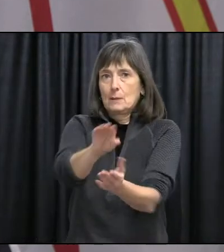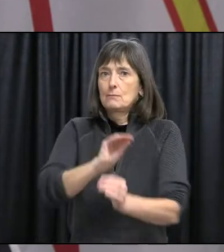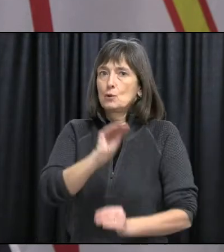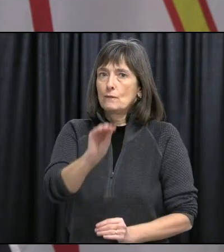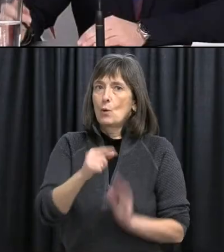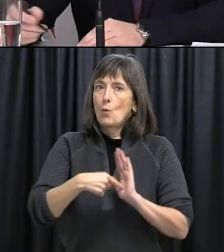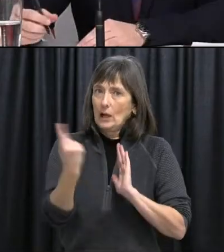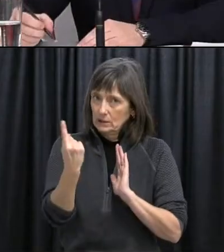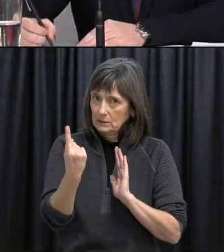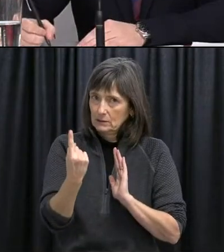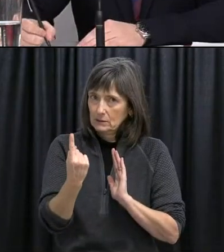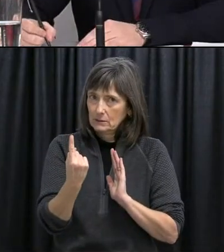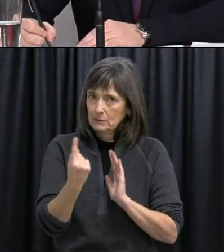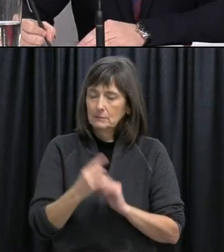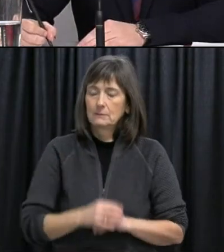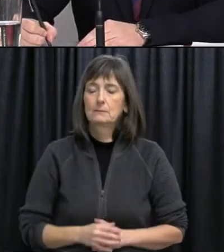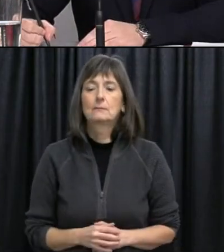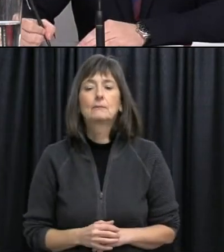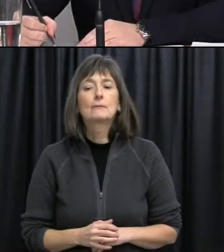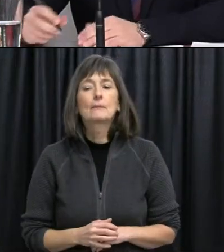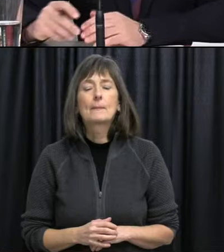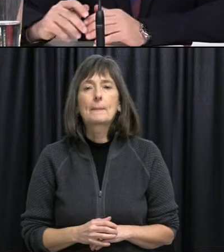Okay.